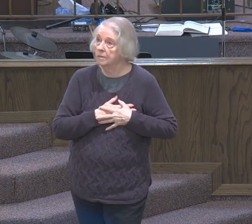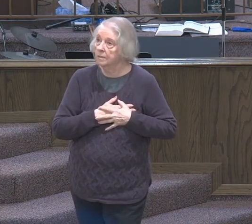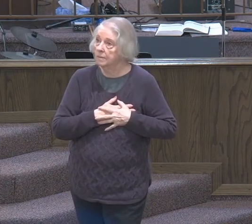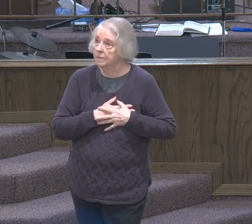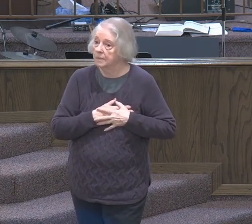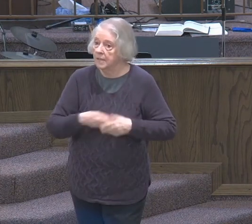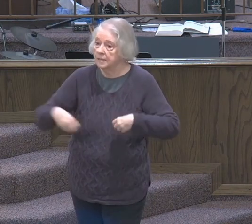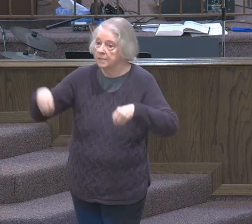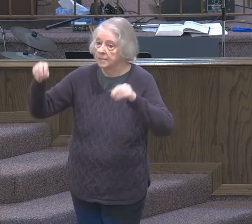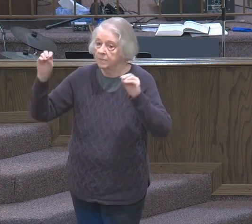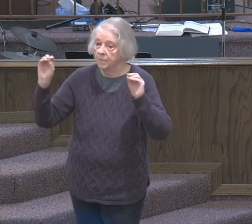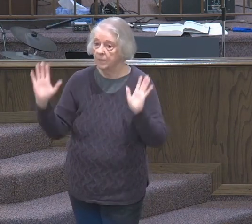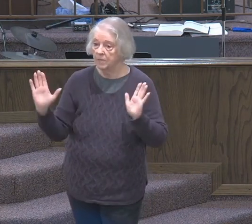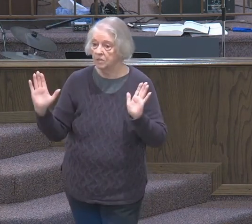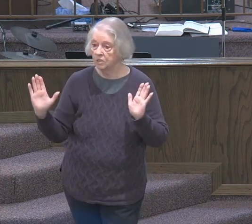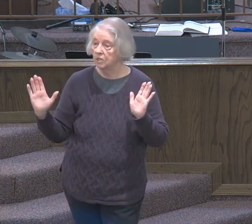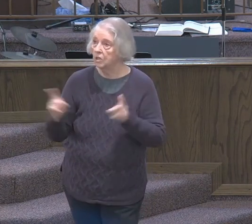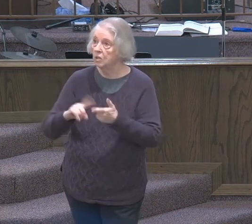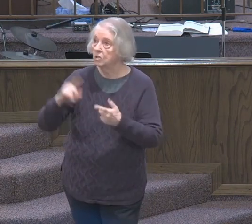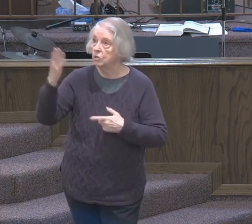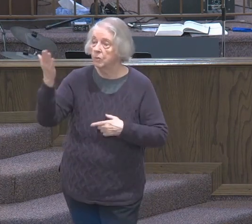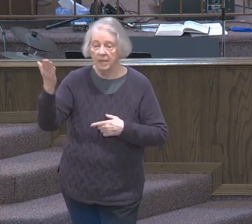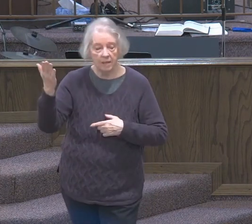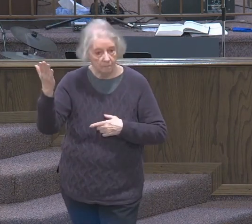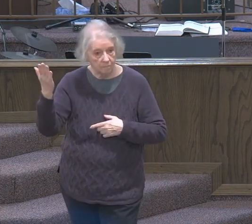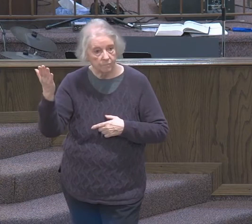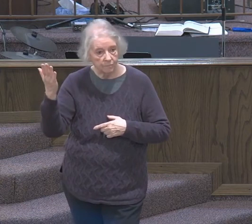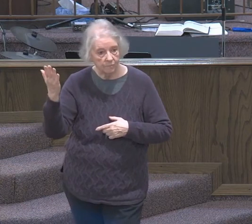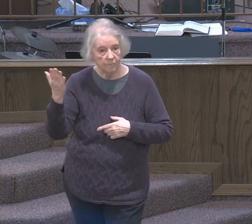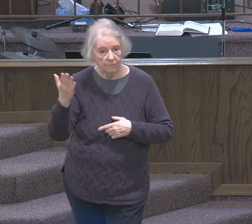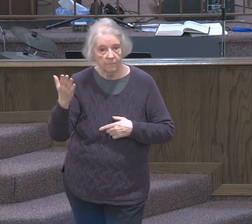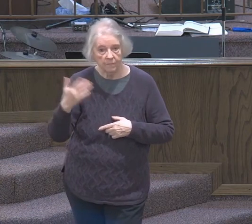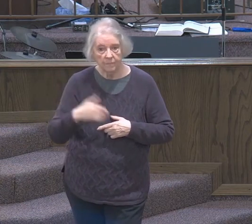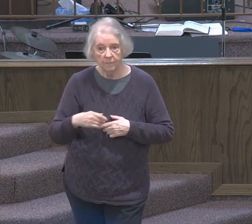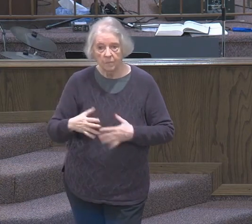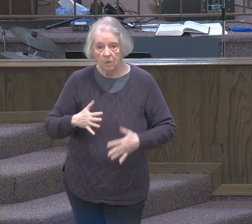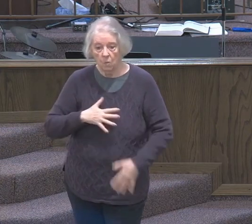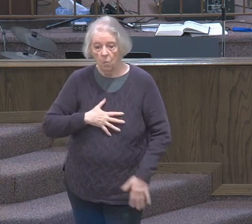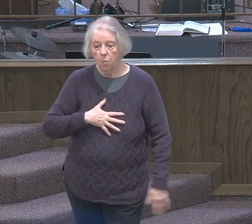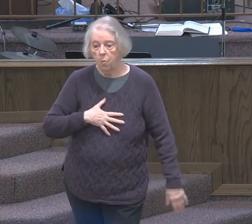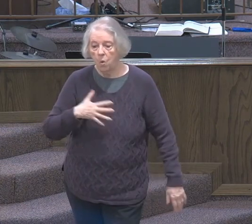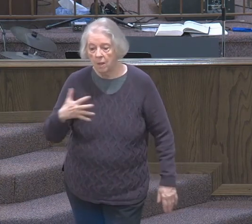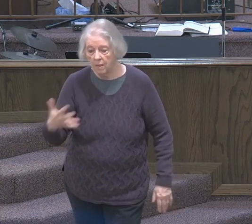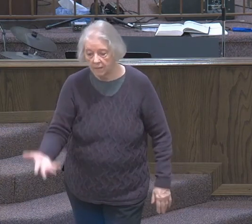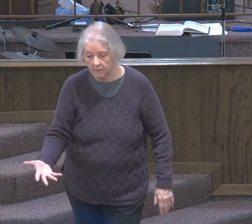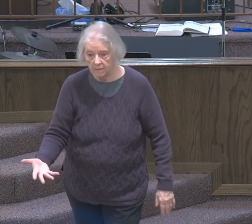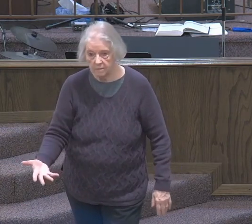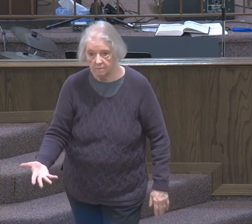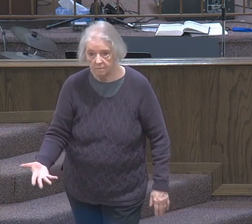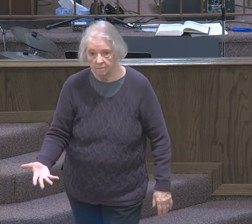submission, but you got to put yourself in a heart posture of submission.